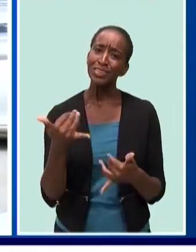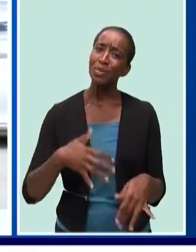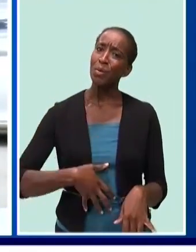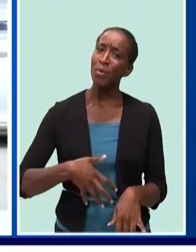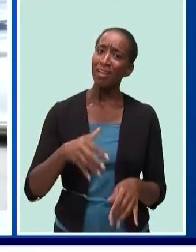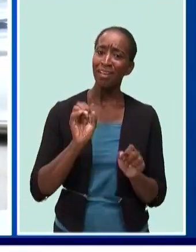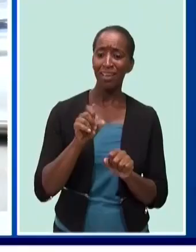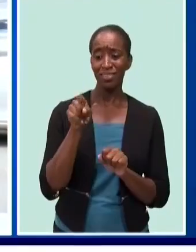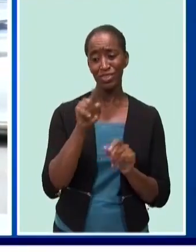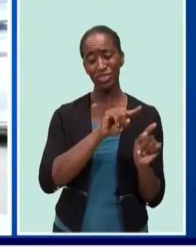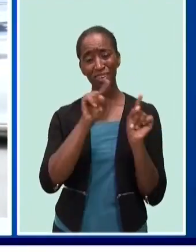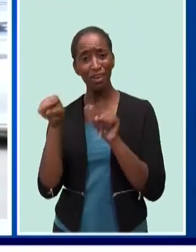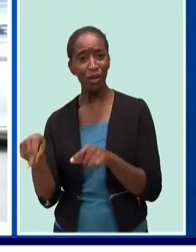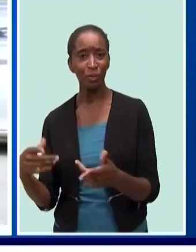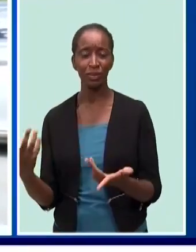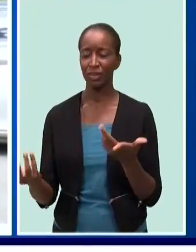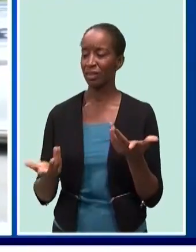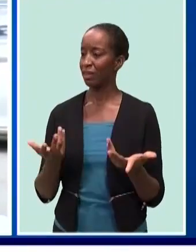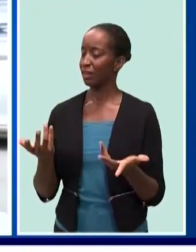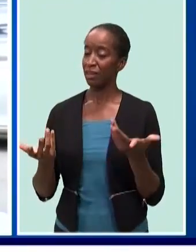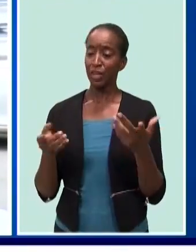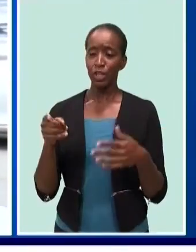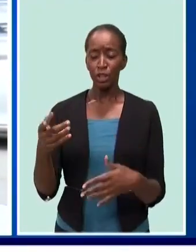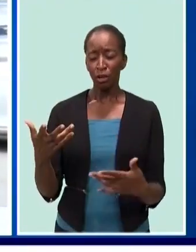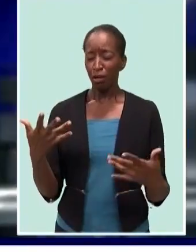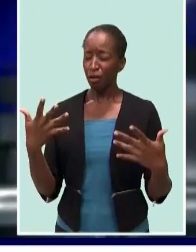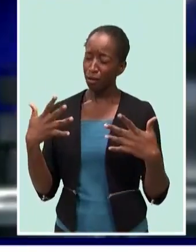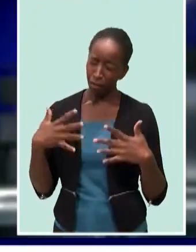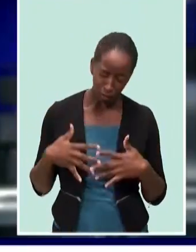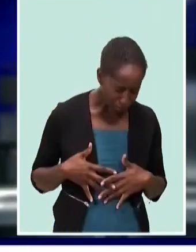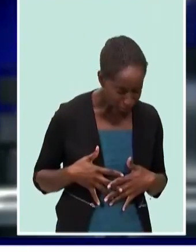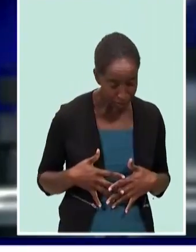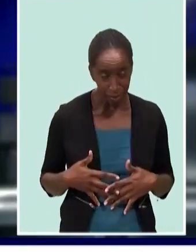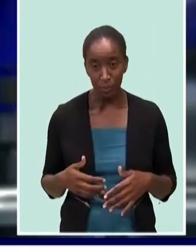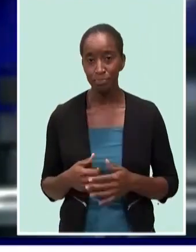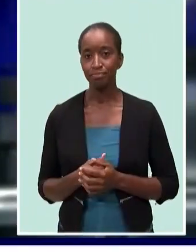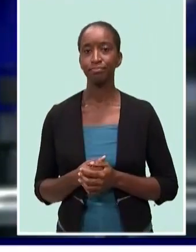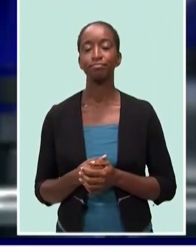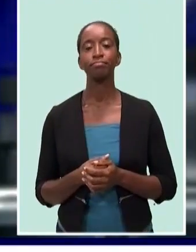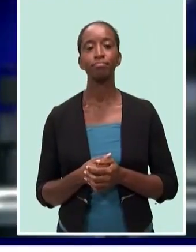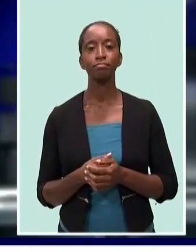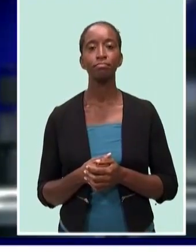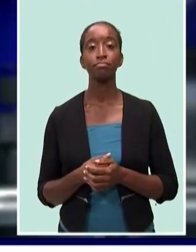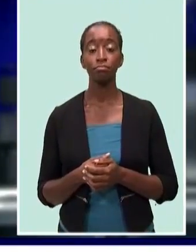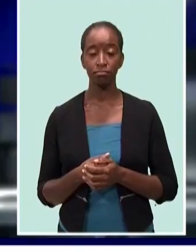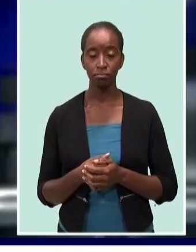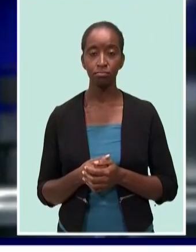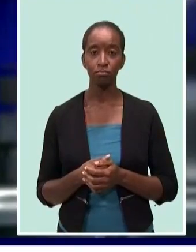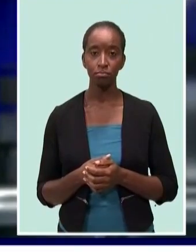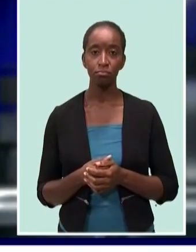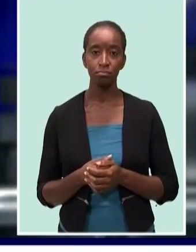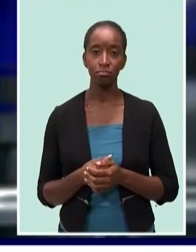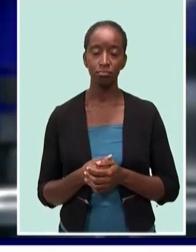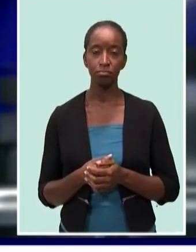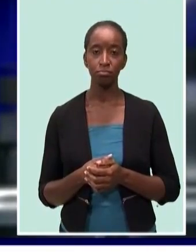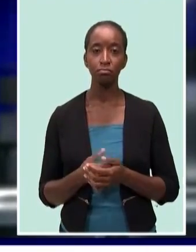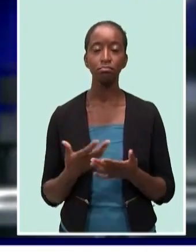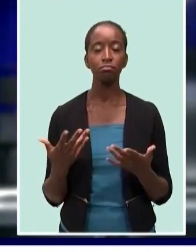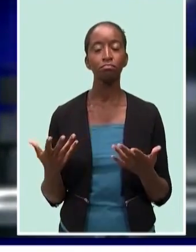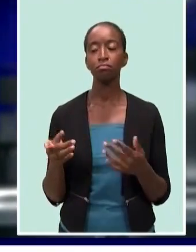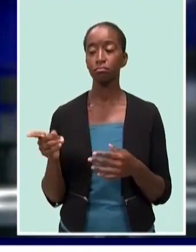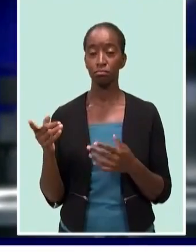and I can't tell you how devastating she is. Well, Lisa, there you have it. And as you just saw and know